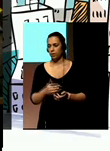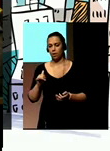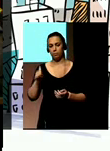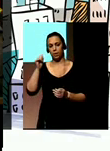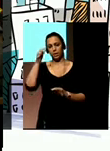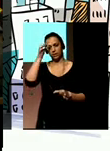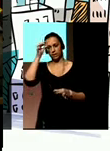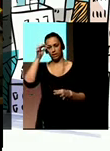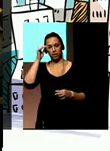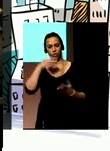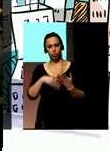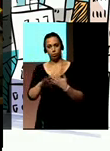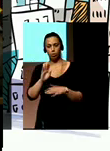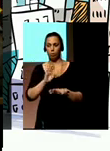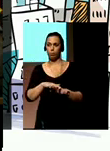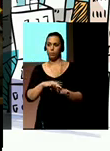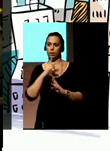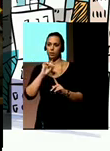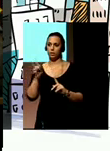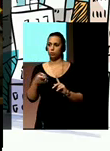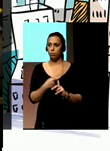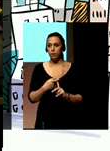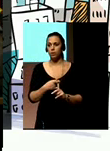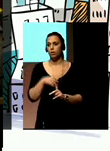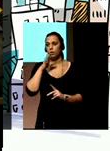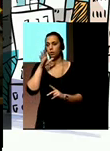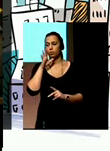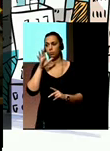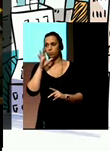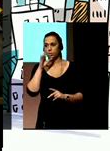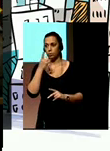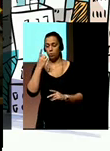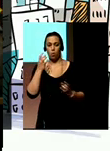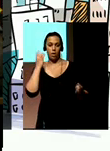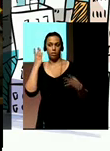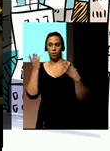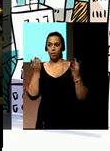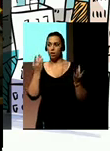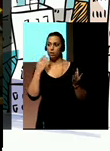There are much more criteria for the future,